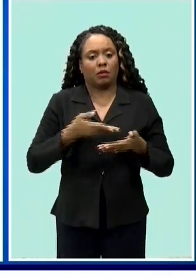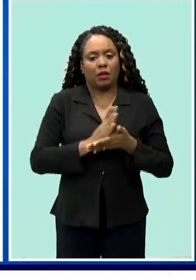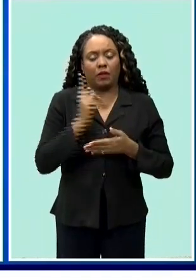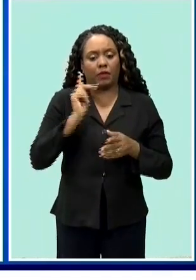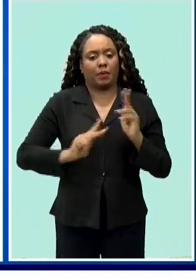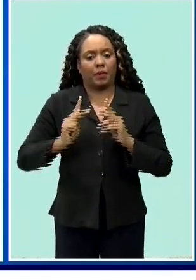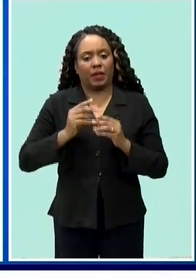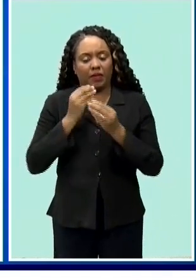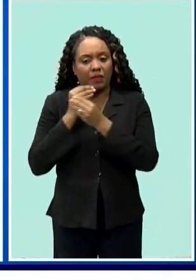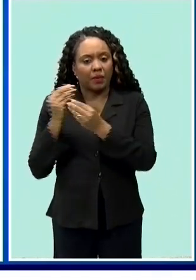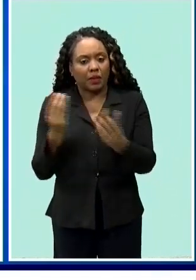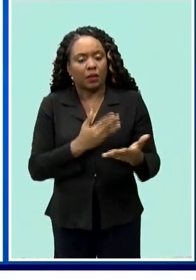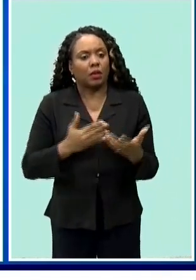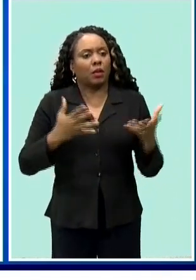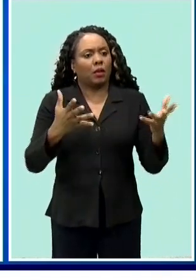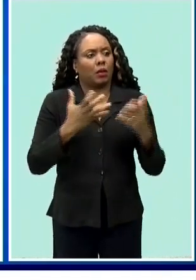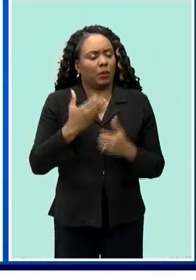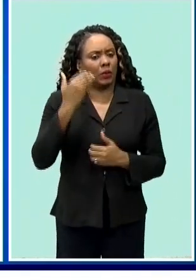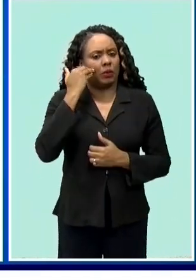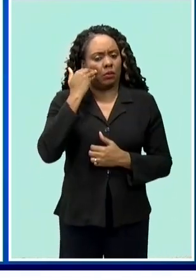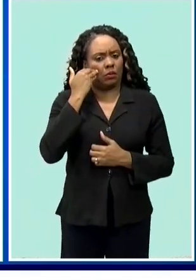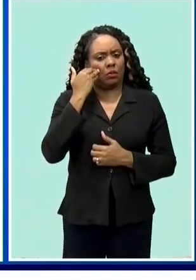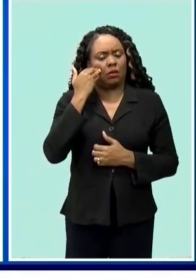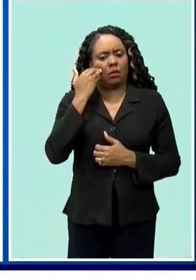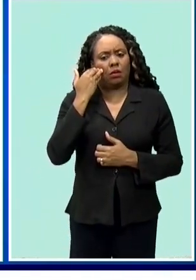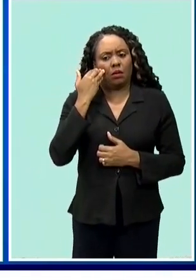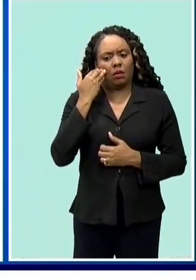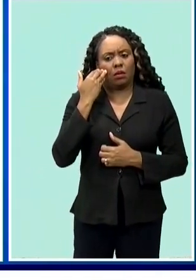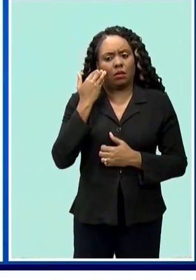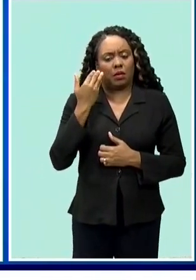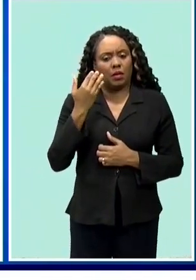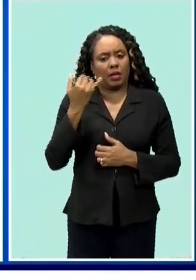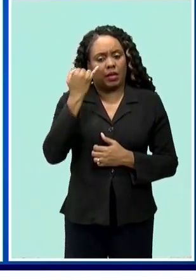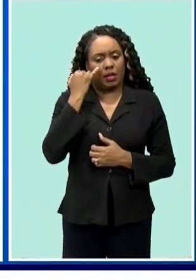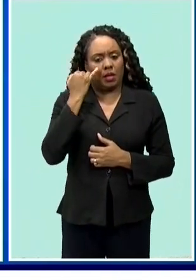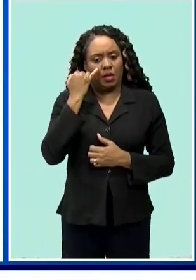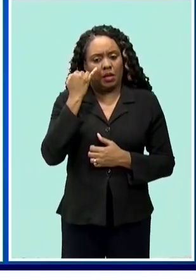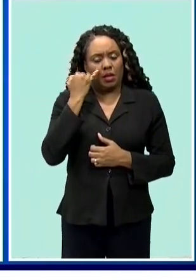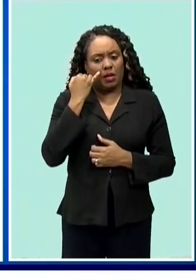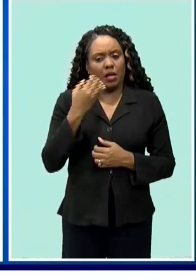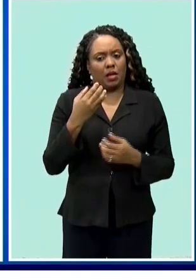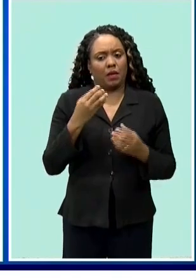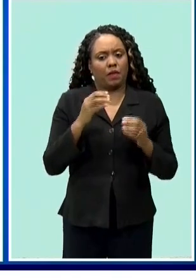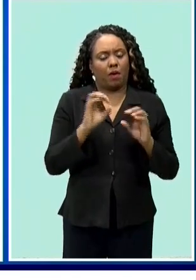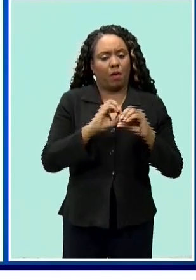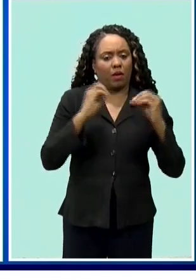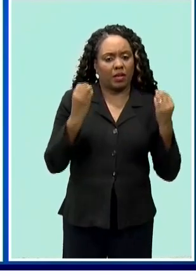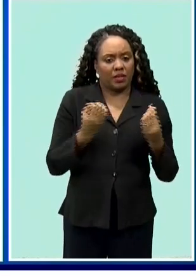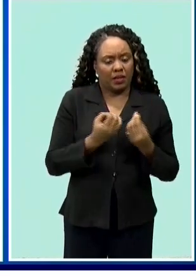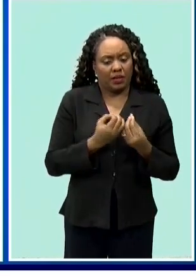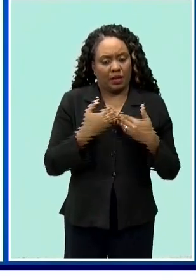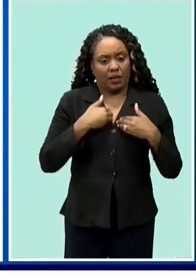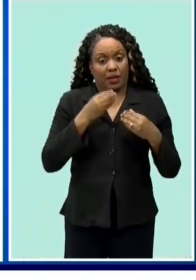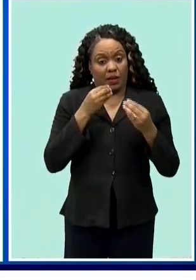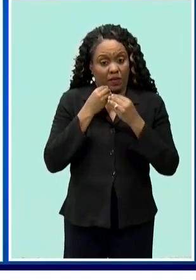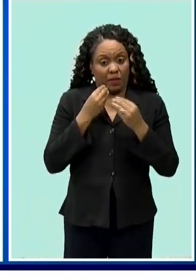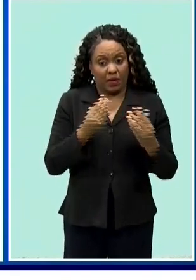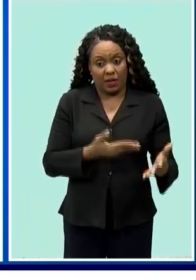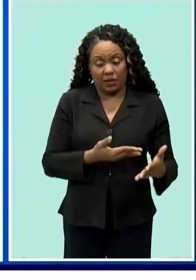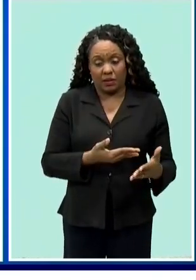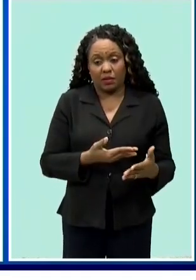that recognizes the need of the organization to collect, use and disclose personal data for